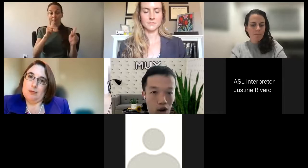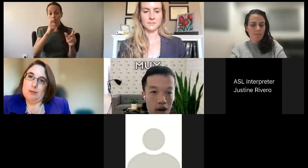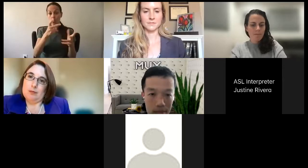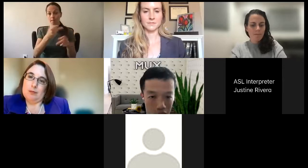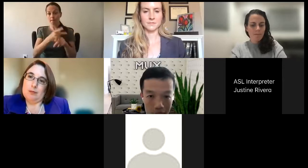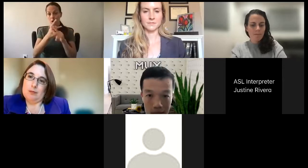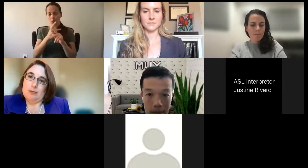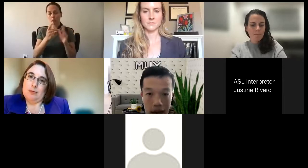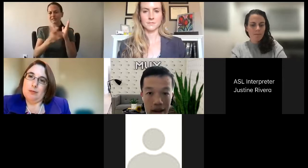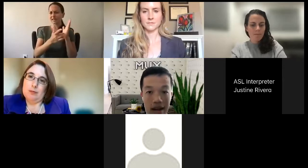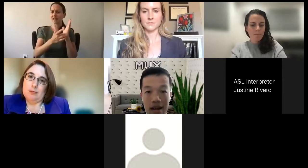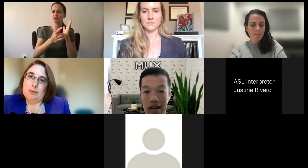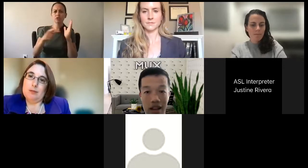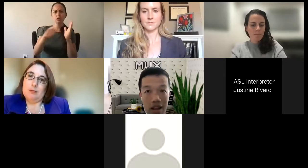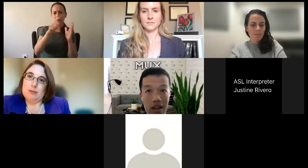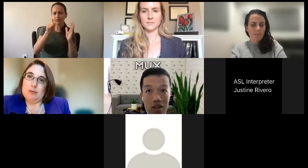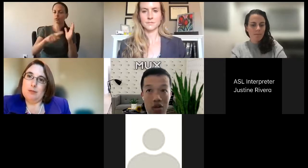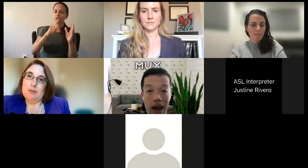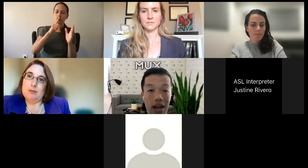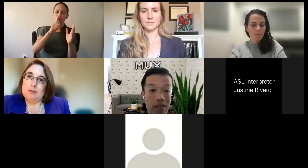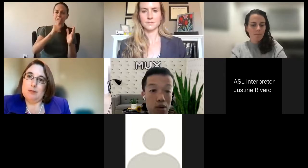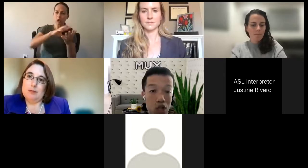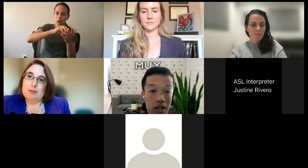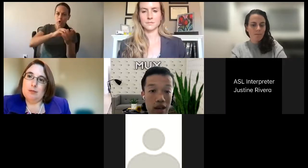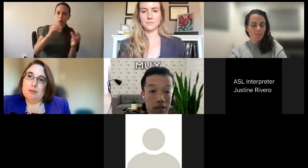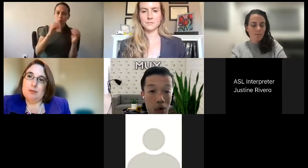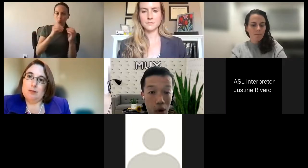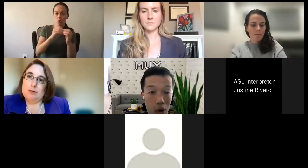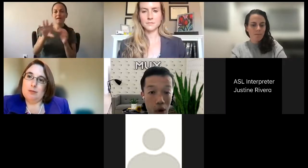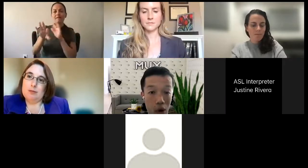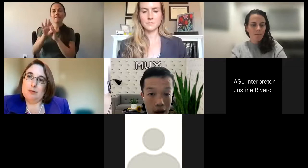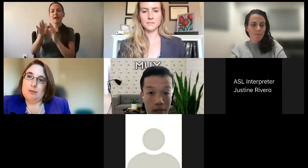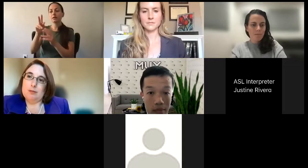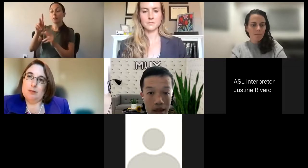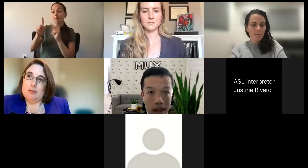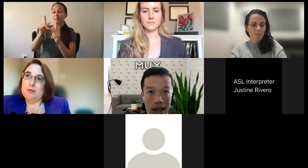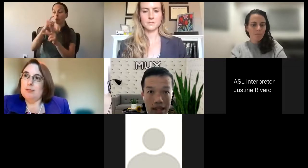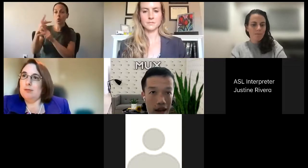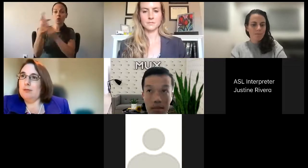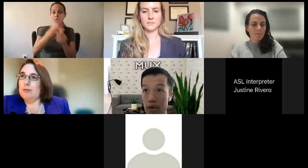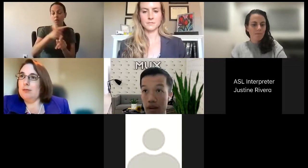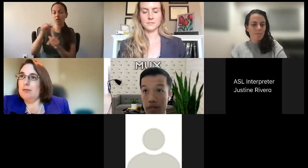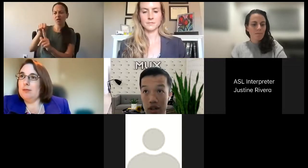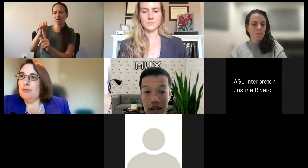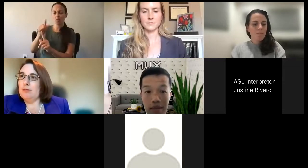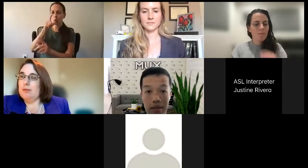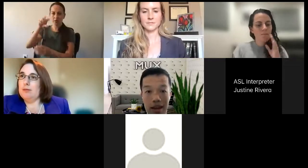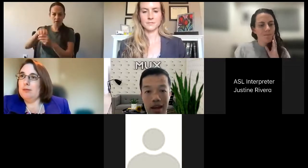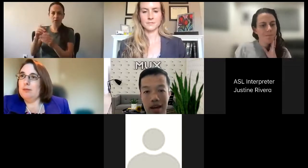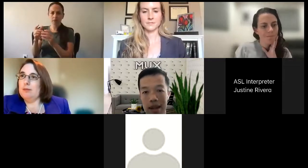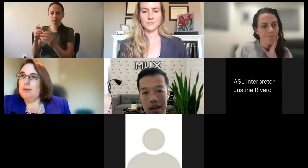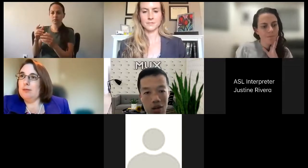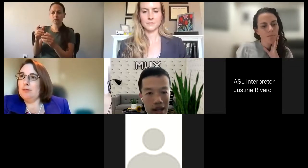say embrace it, learn as much as possible about it, find the lenders who are actively pushing the envelope forward on it. It's not going to be perfect the first